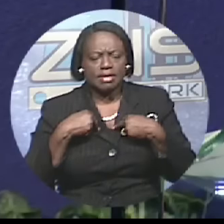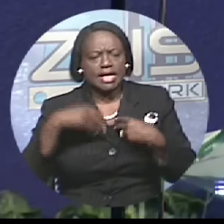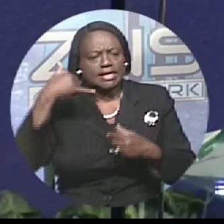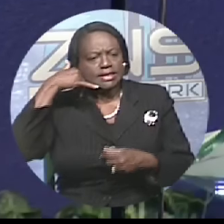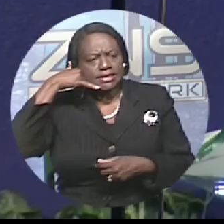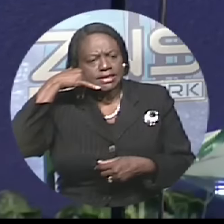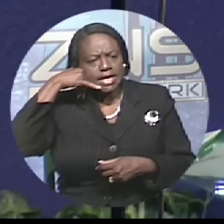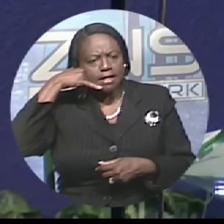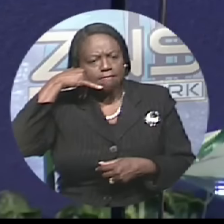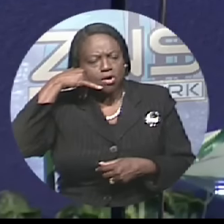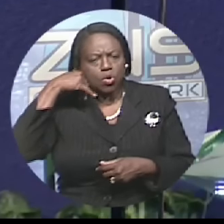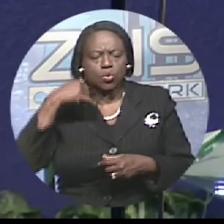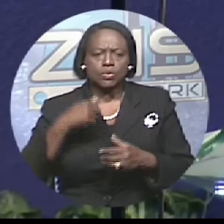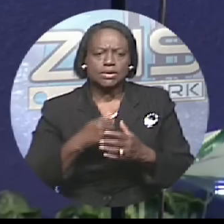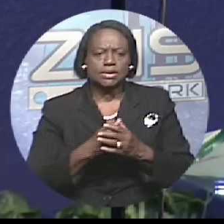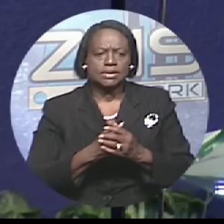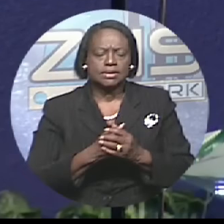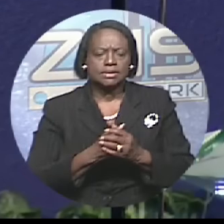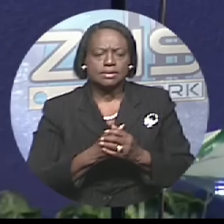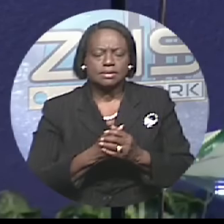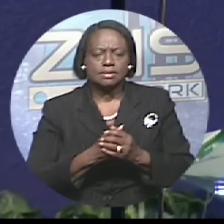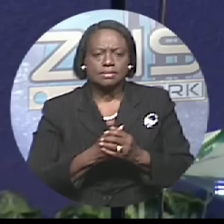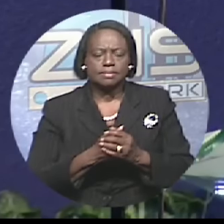cellular telephones,